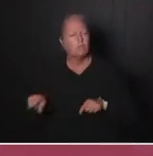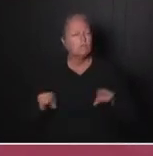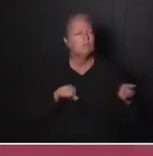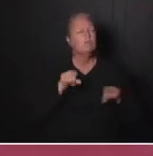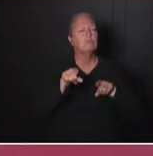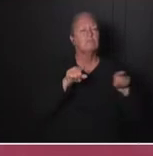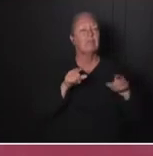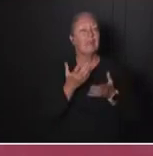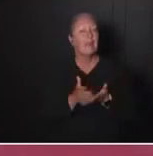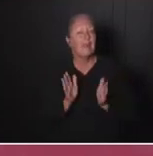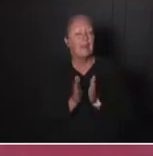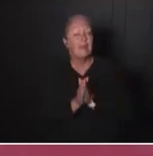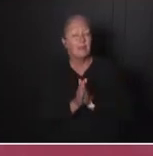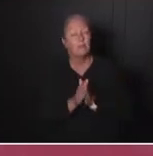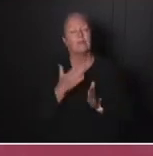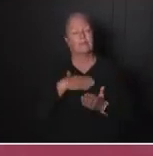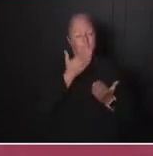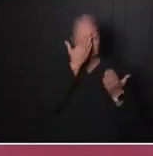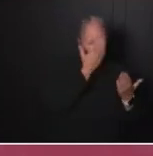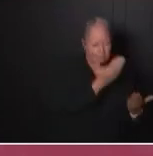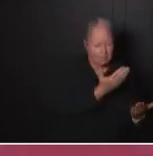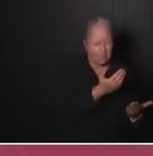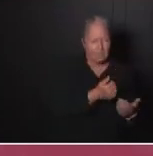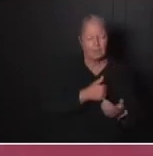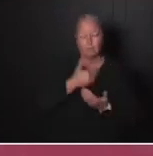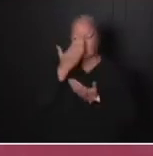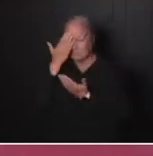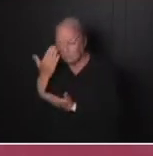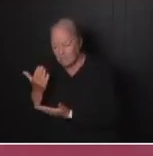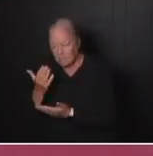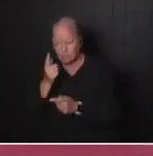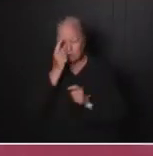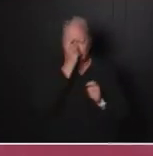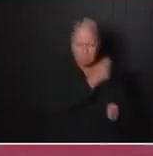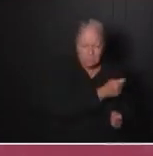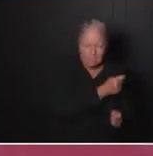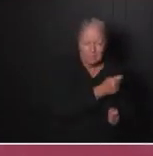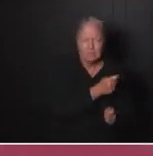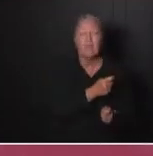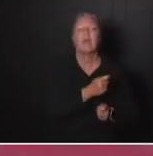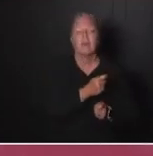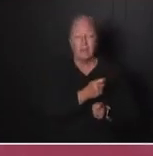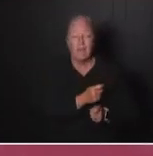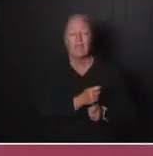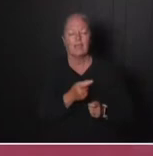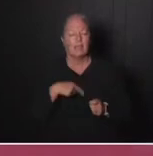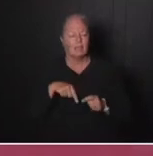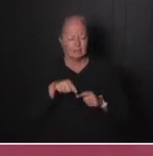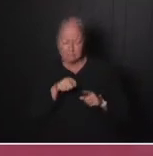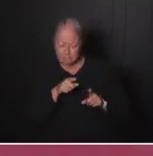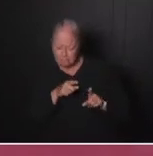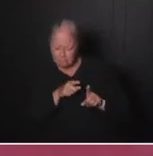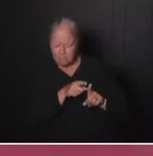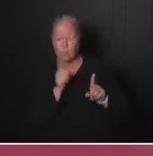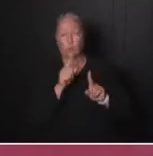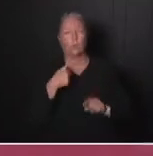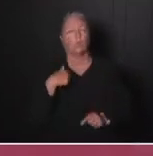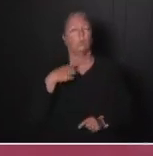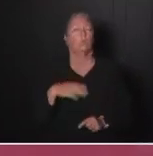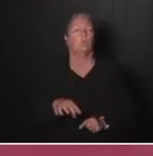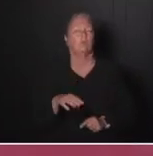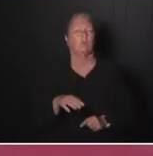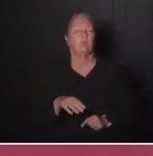comes through mutual respect and working towards our common interests. That is why